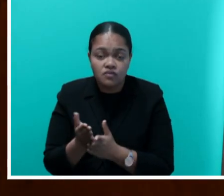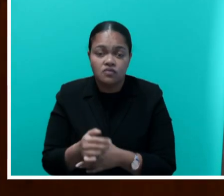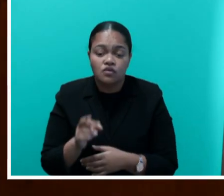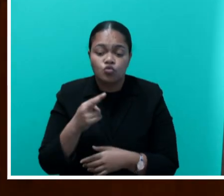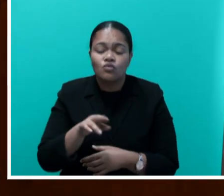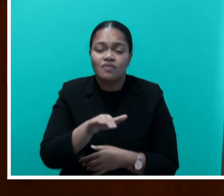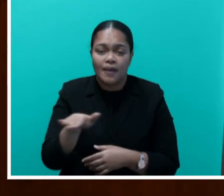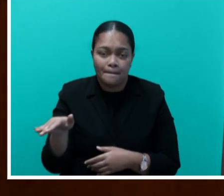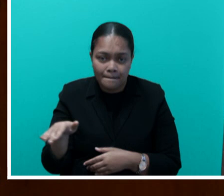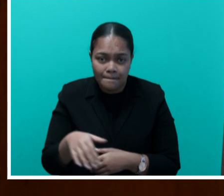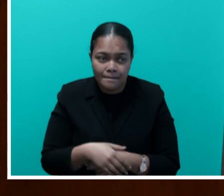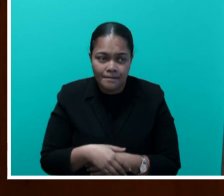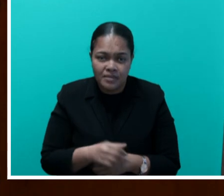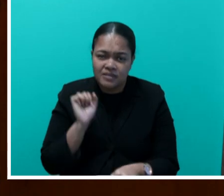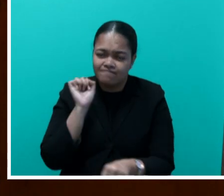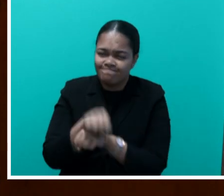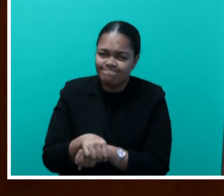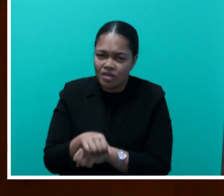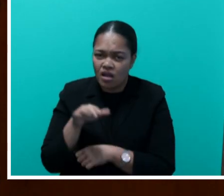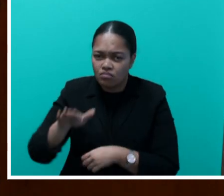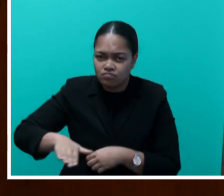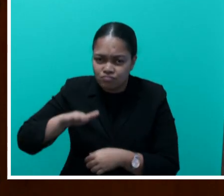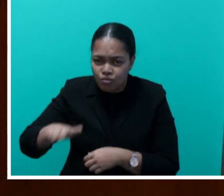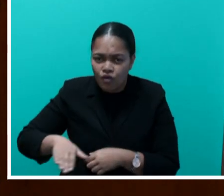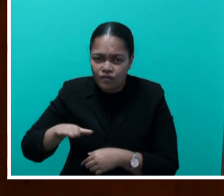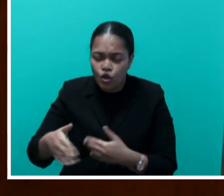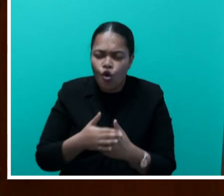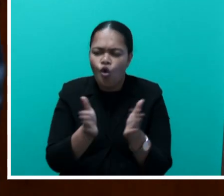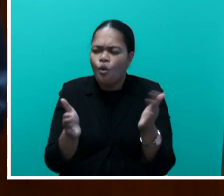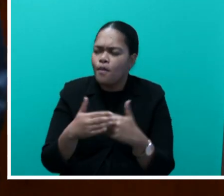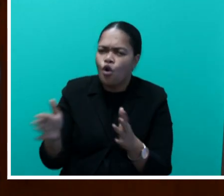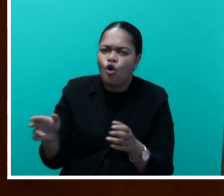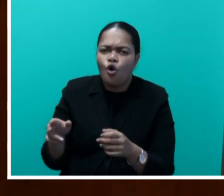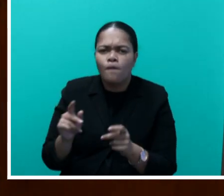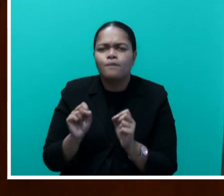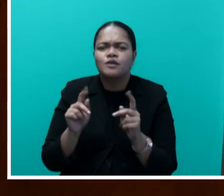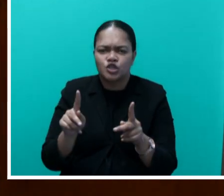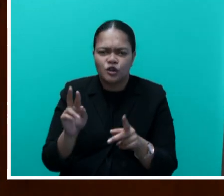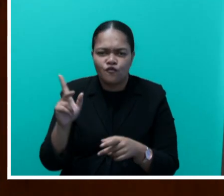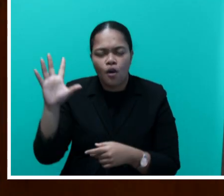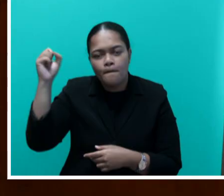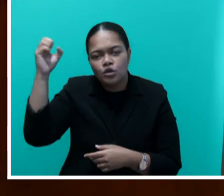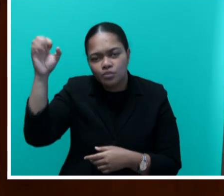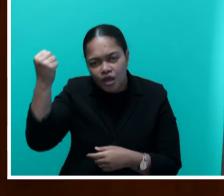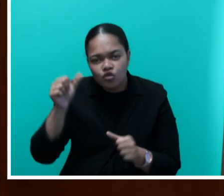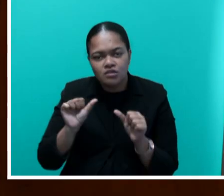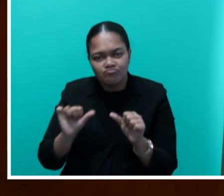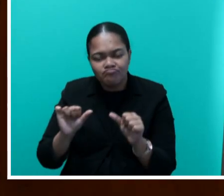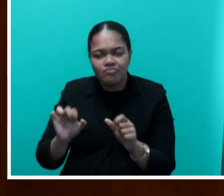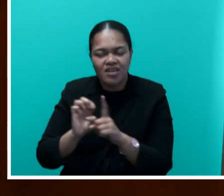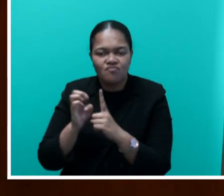them, defeating poverty, opening up opportunities for prosperity, protecting the